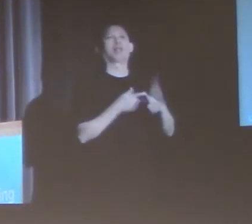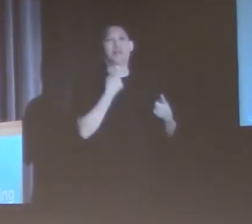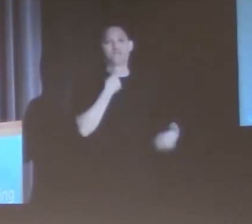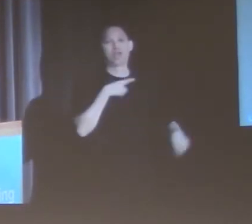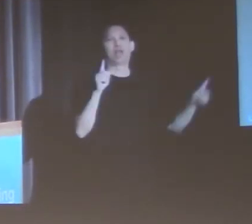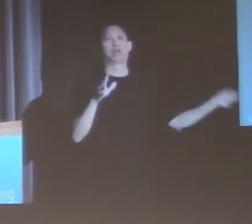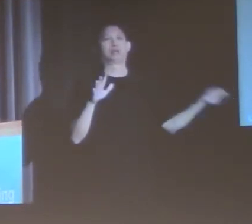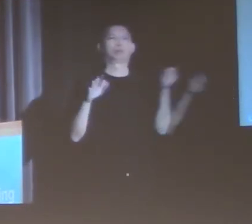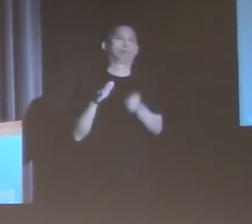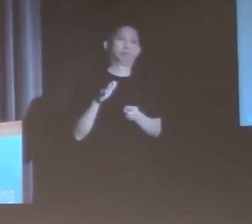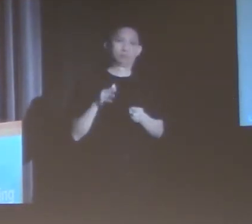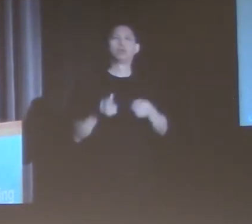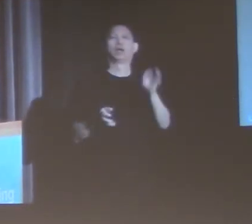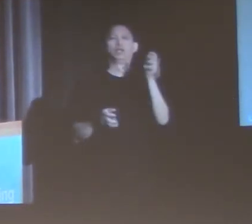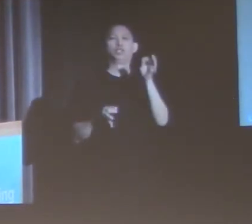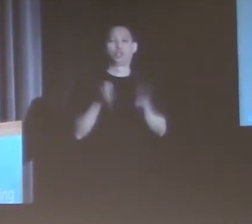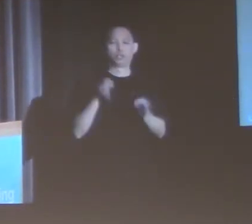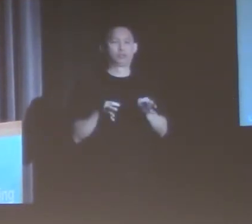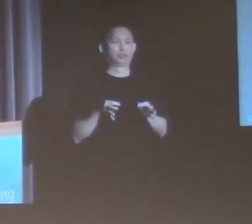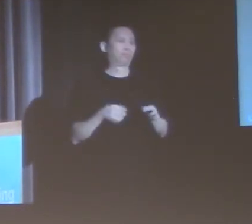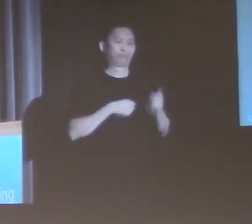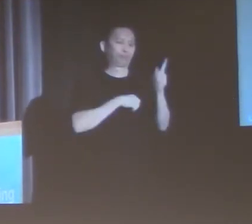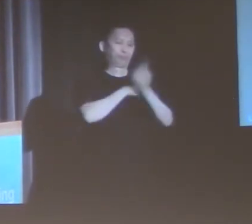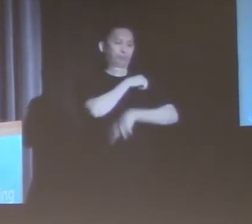everything about prison, because he had